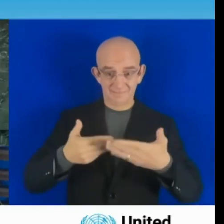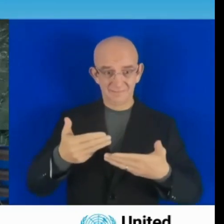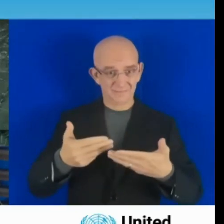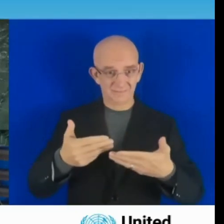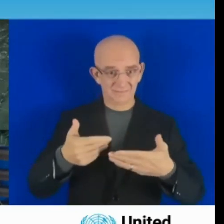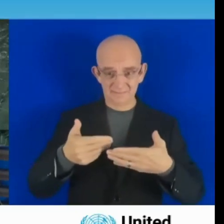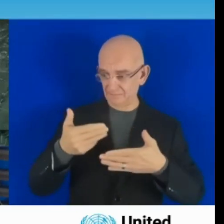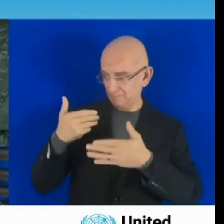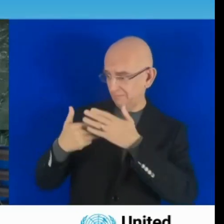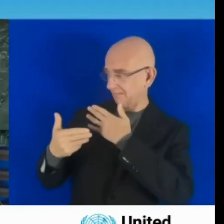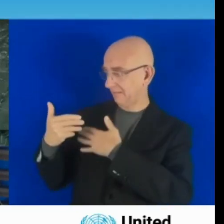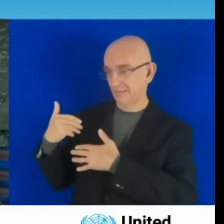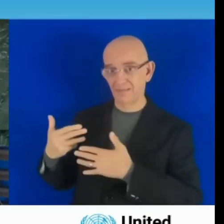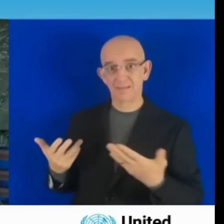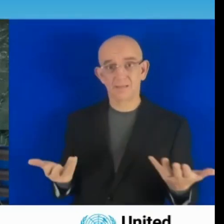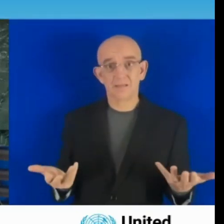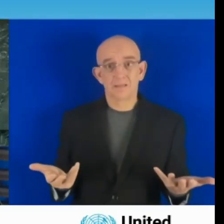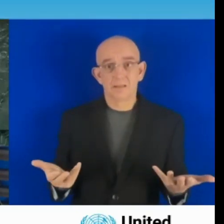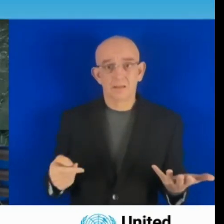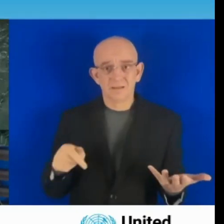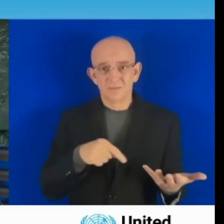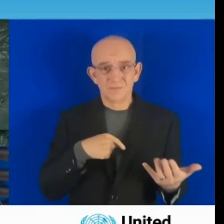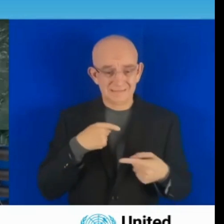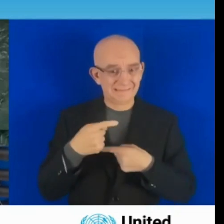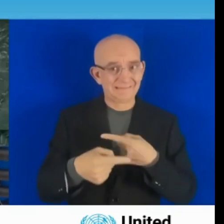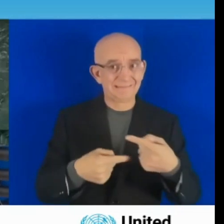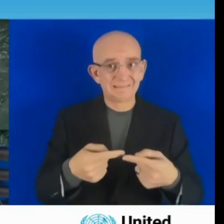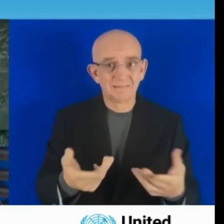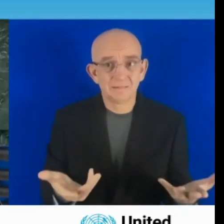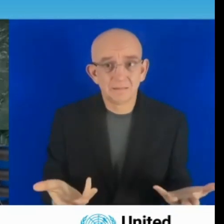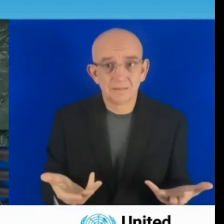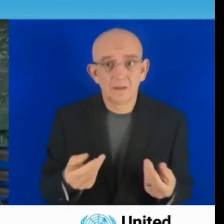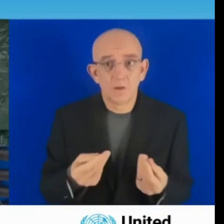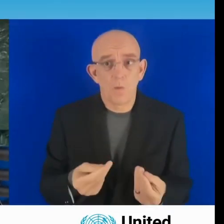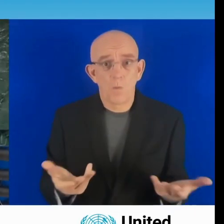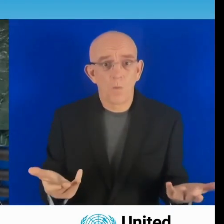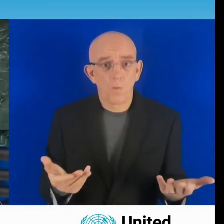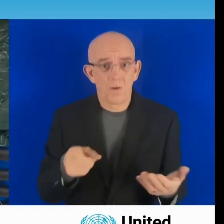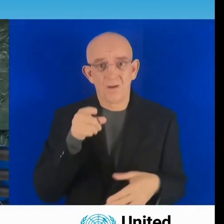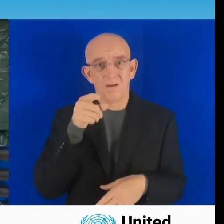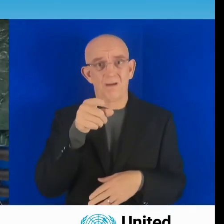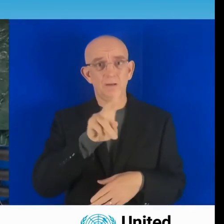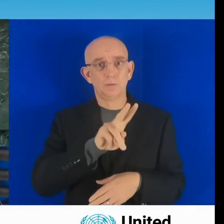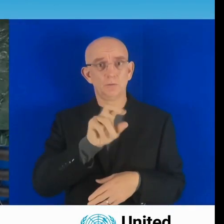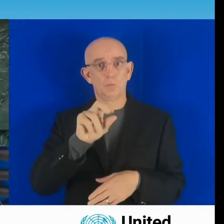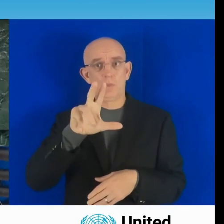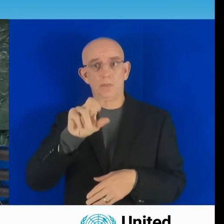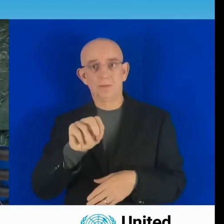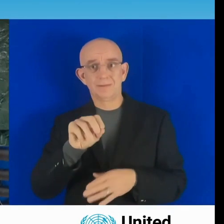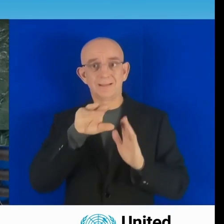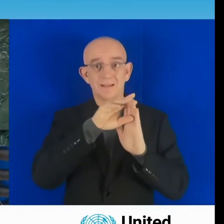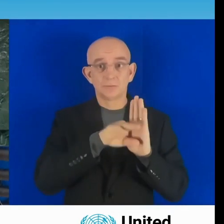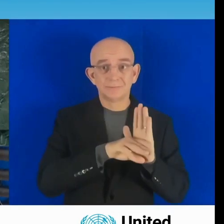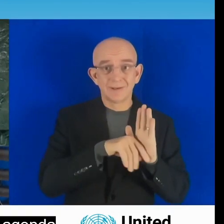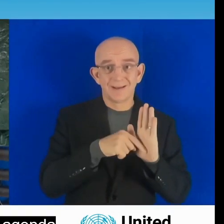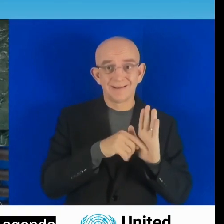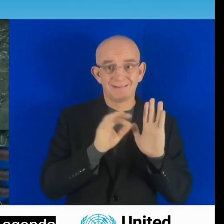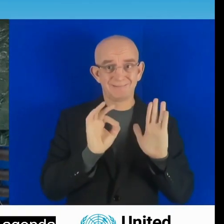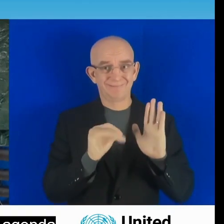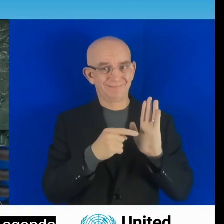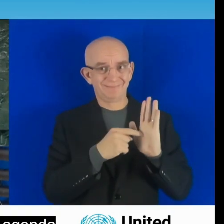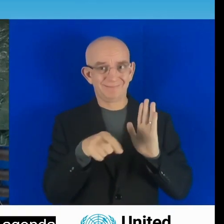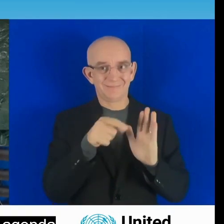but the 2030 Agenda for Sustainable Development, which is our blueprint, is in peril. It,